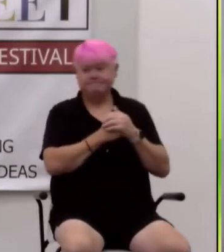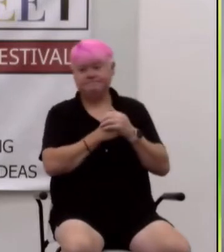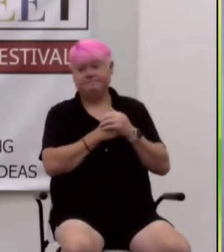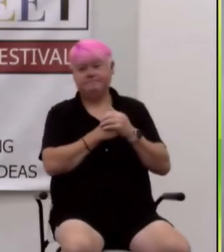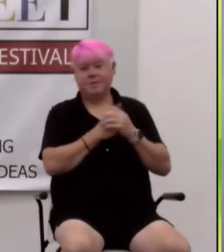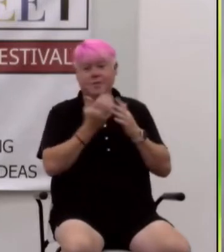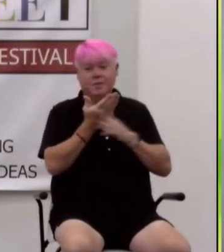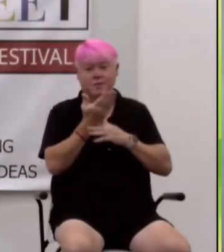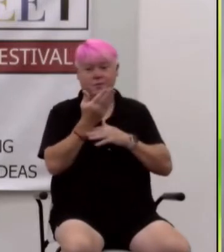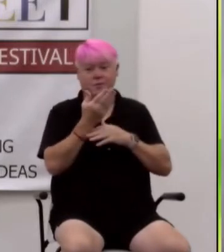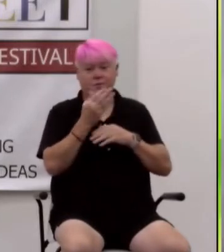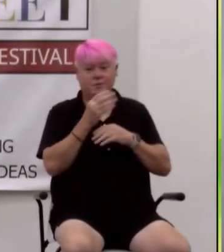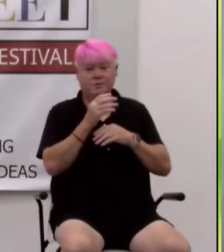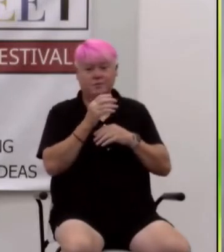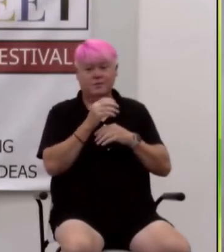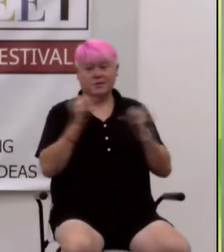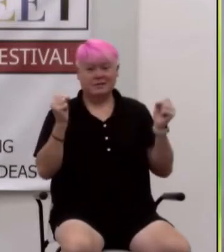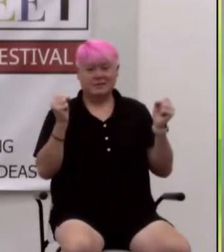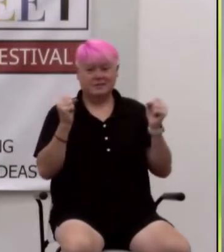horrific